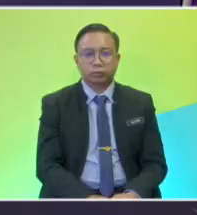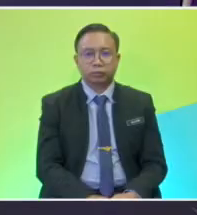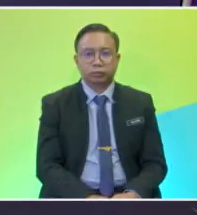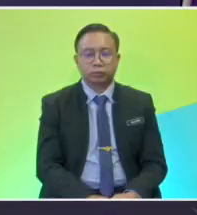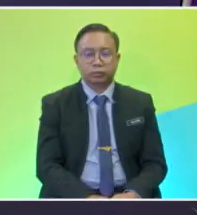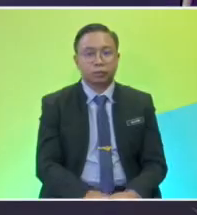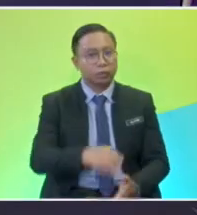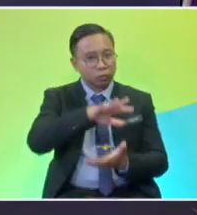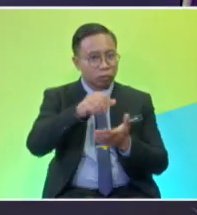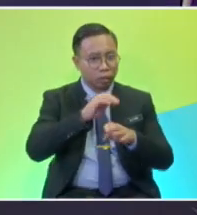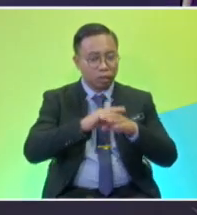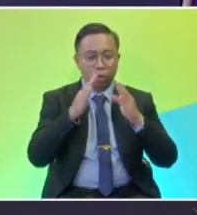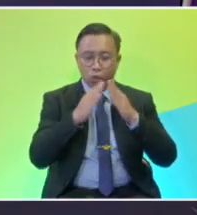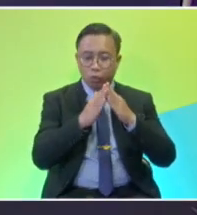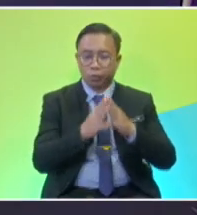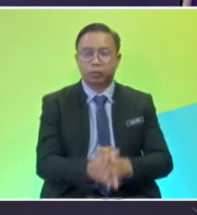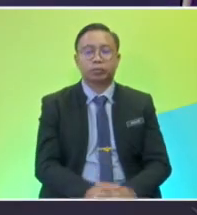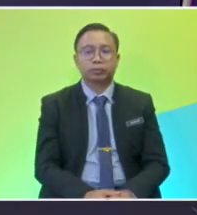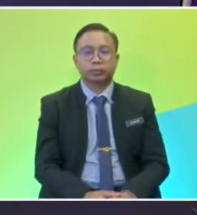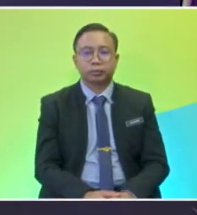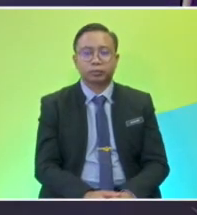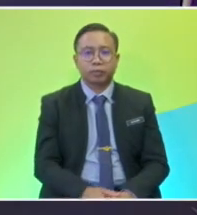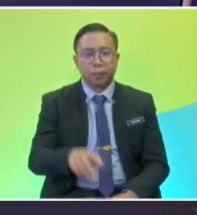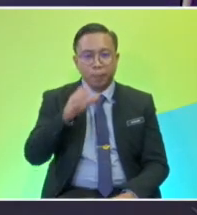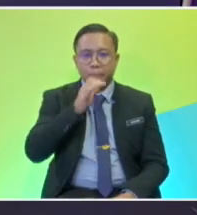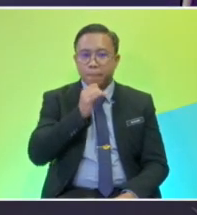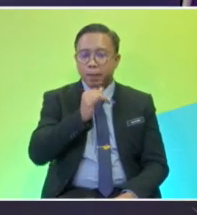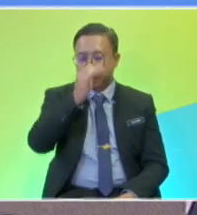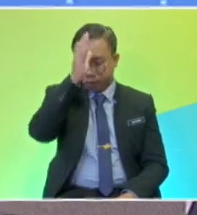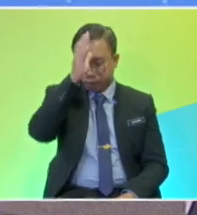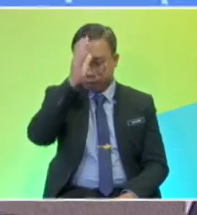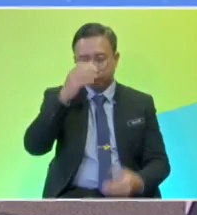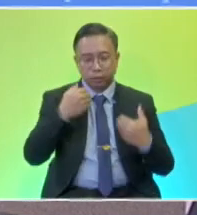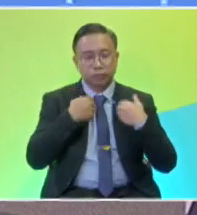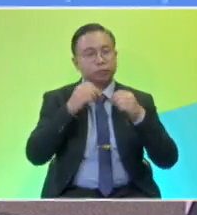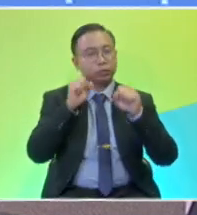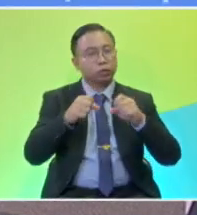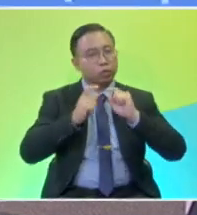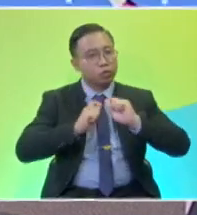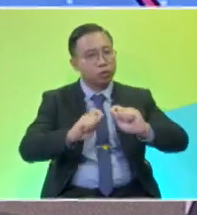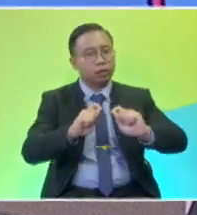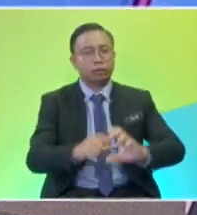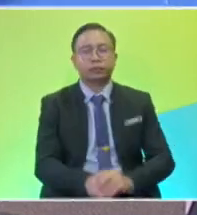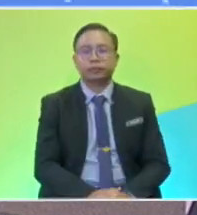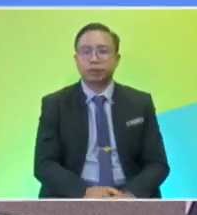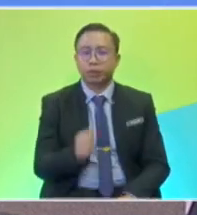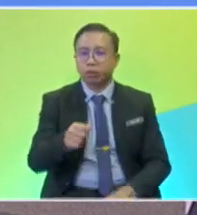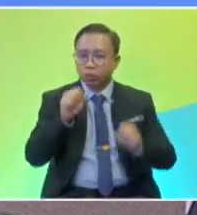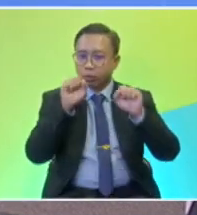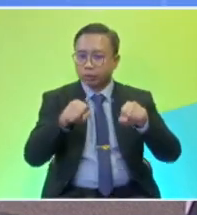So if you're at home, if you know, if your parents are around, and I suggest you give it a try, you know, you'll be able